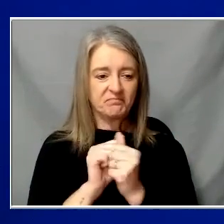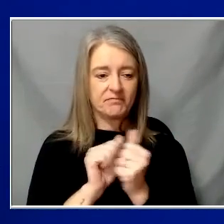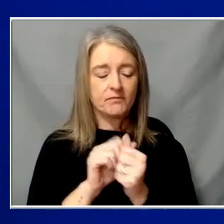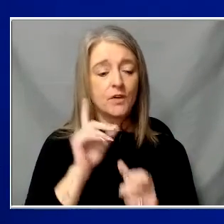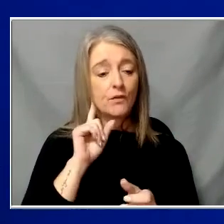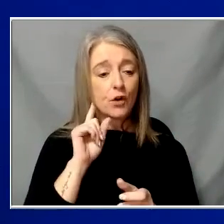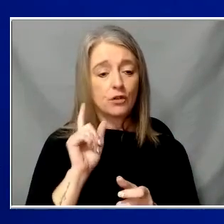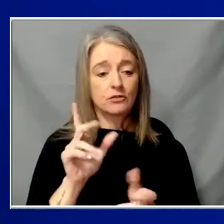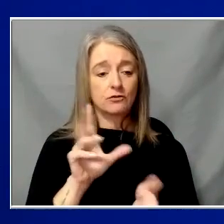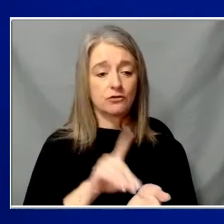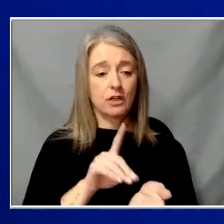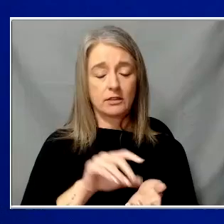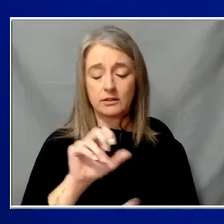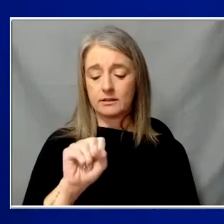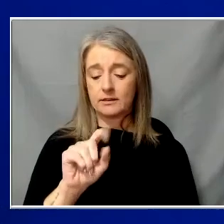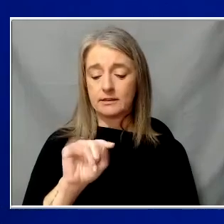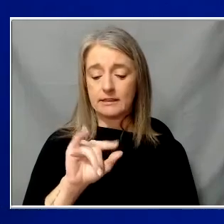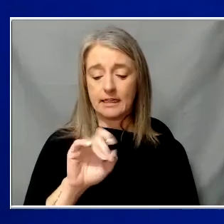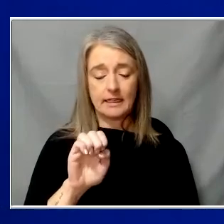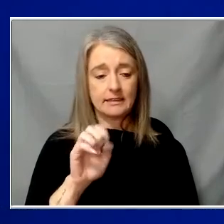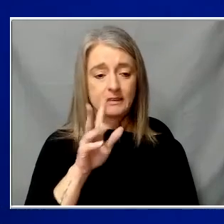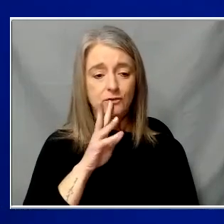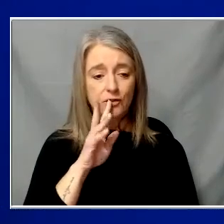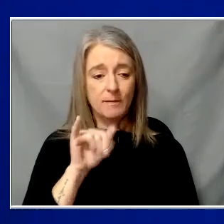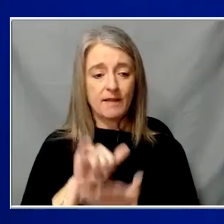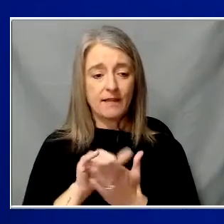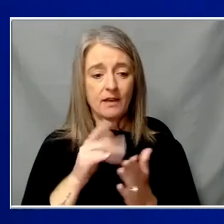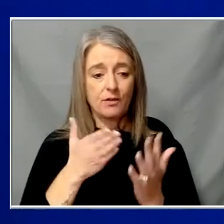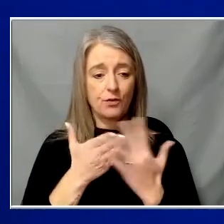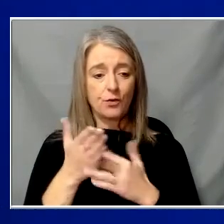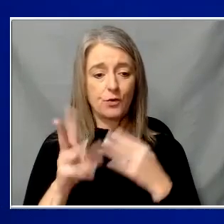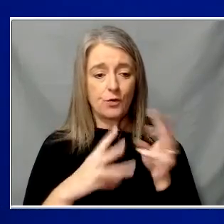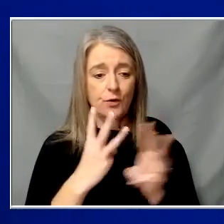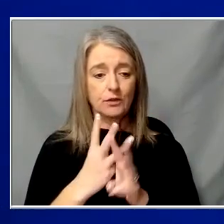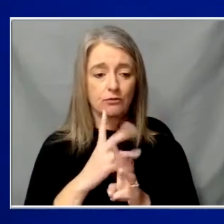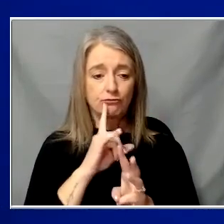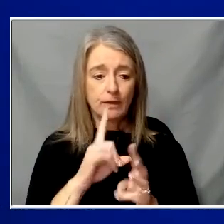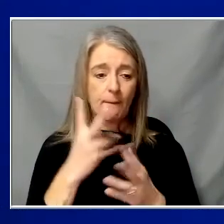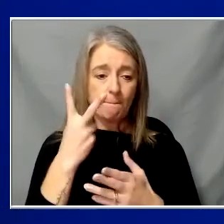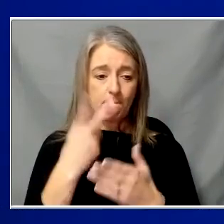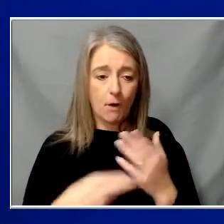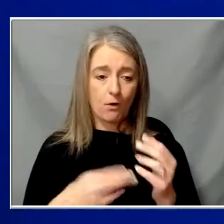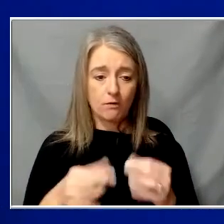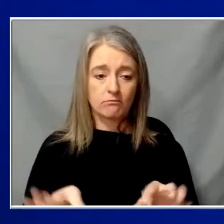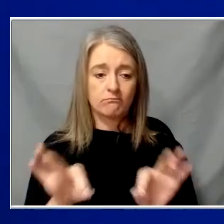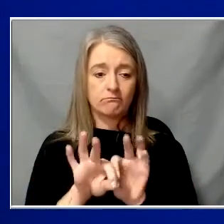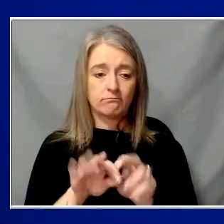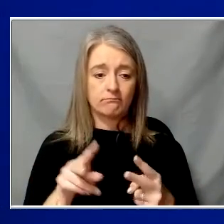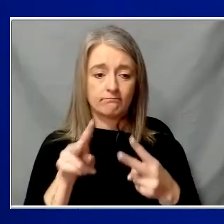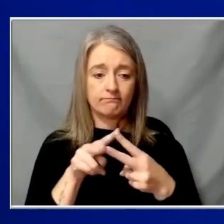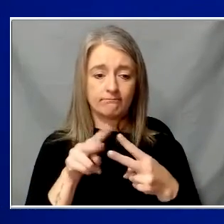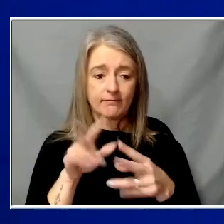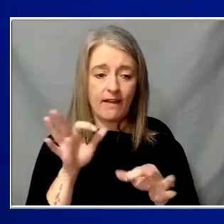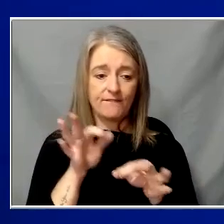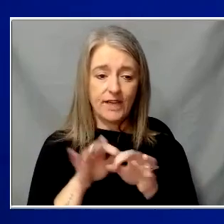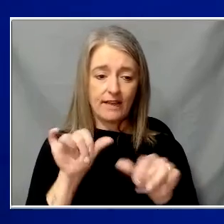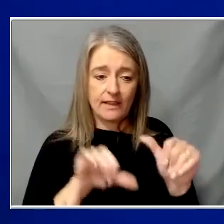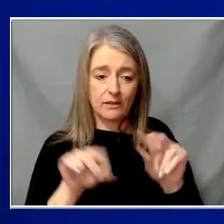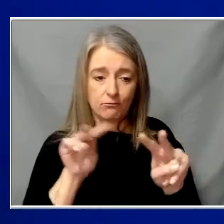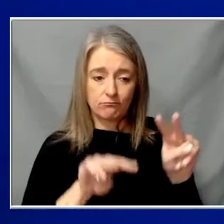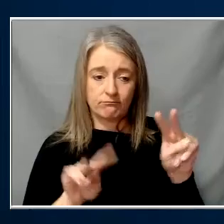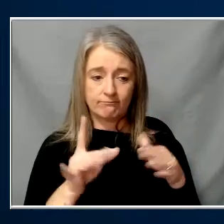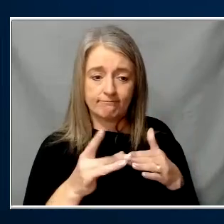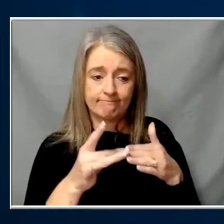think moving through this world at this time, it's so important to embrace both of those and really look toward those guiding